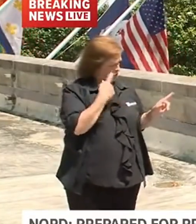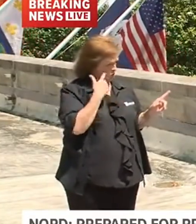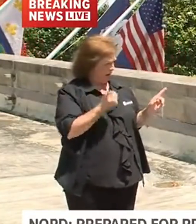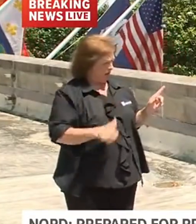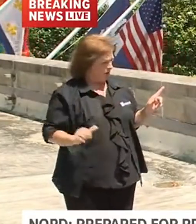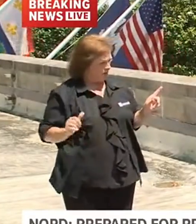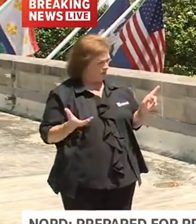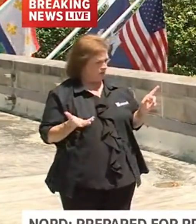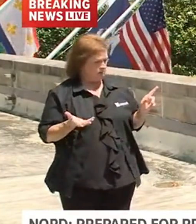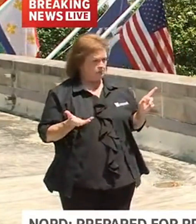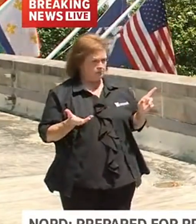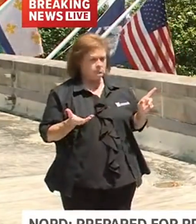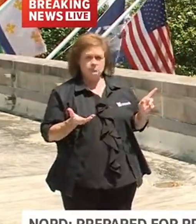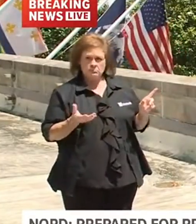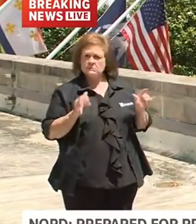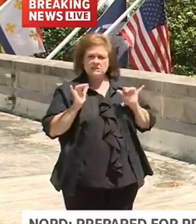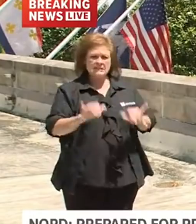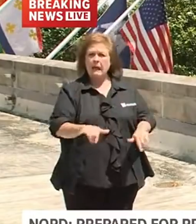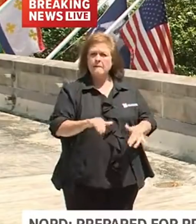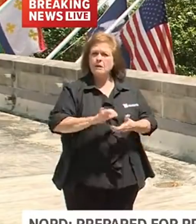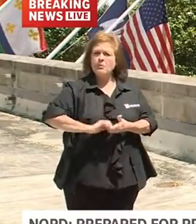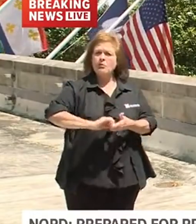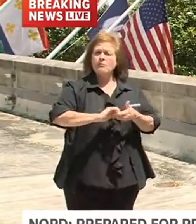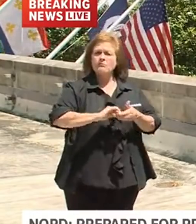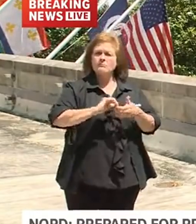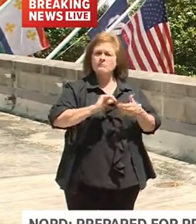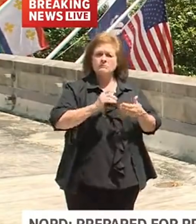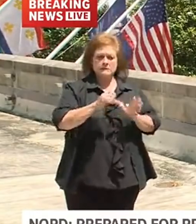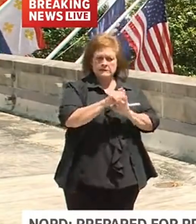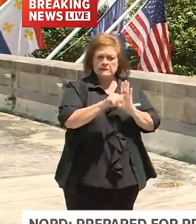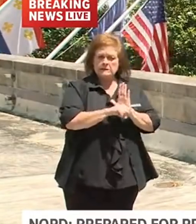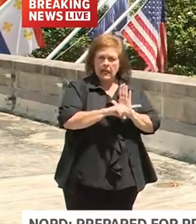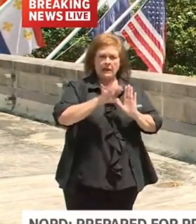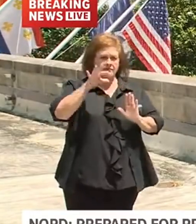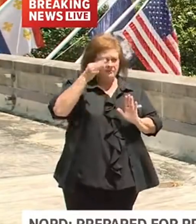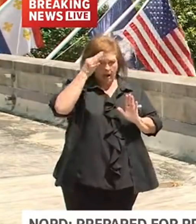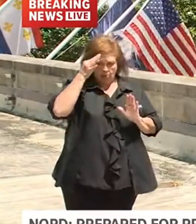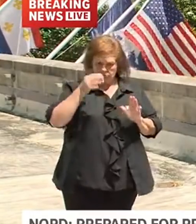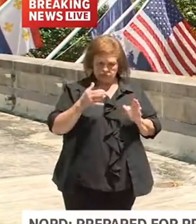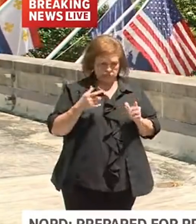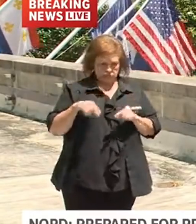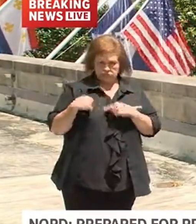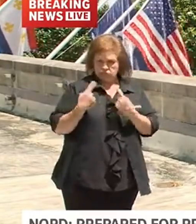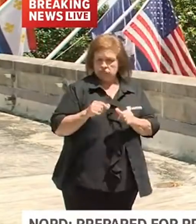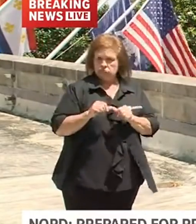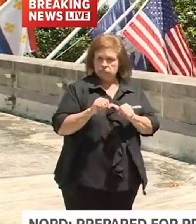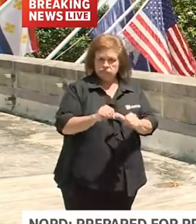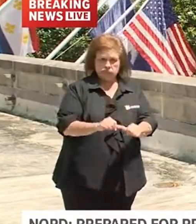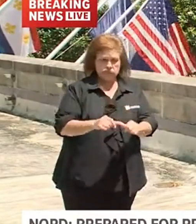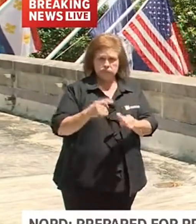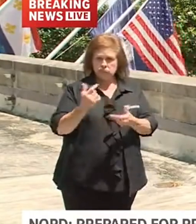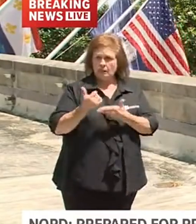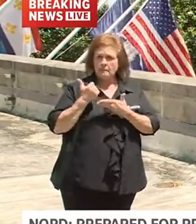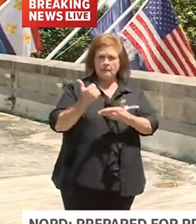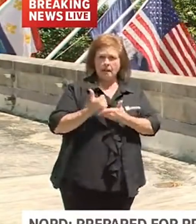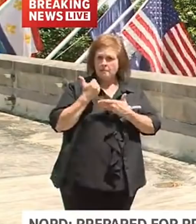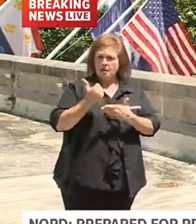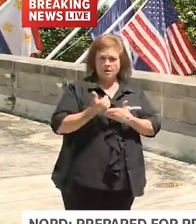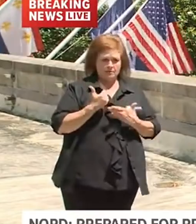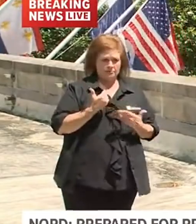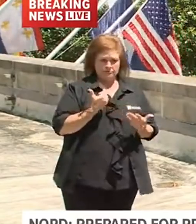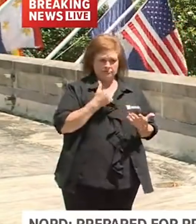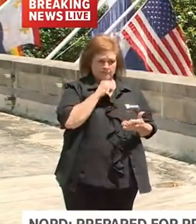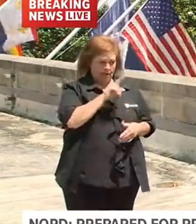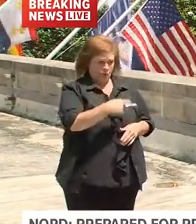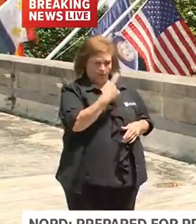It's the same partners we've continued to have. Our state partners, our federal partners have continued to be with us throughout, not just throughout this